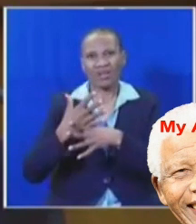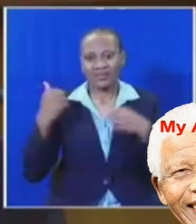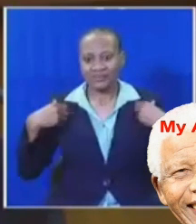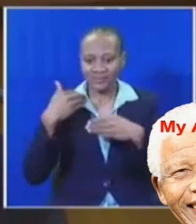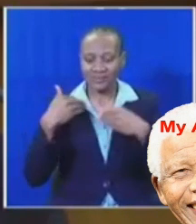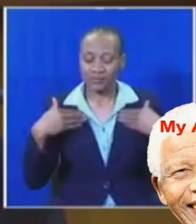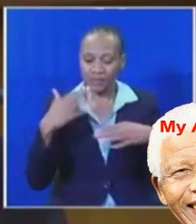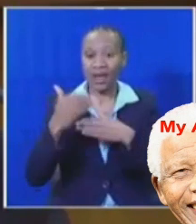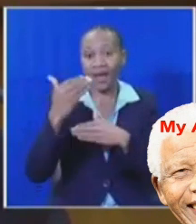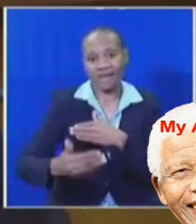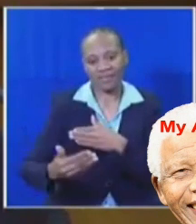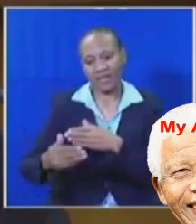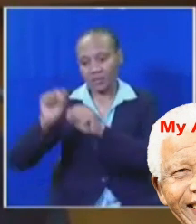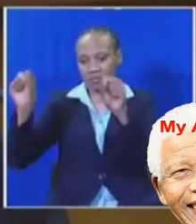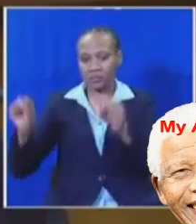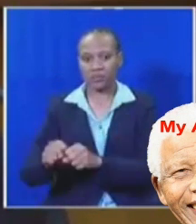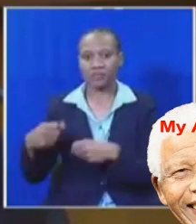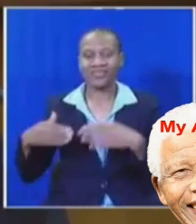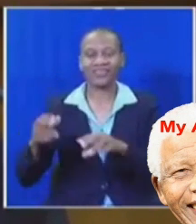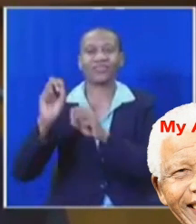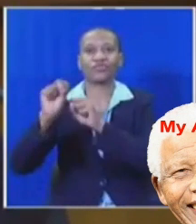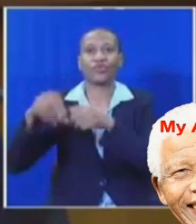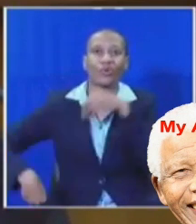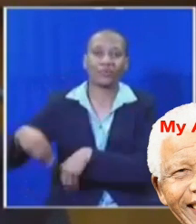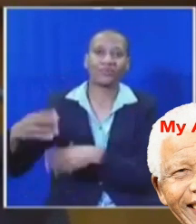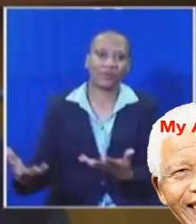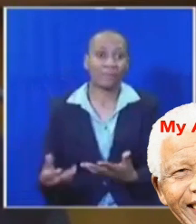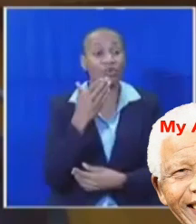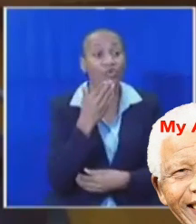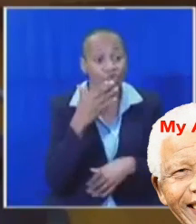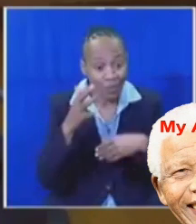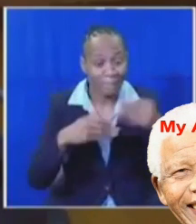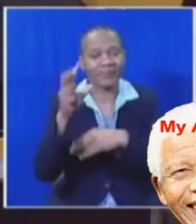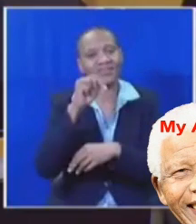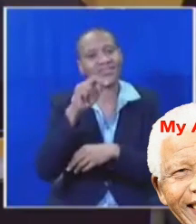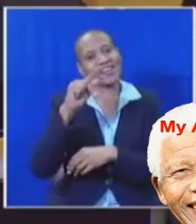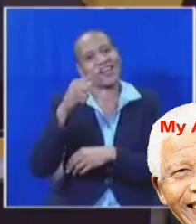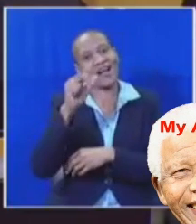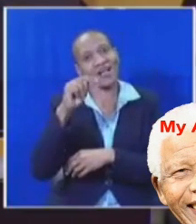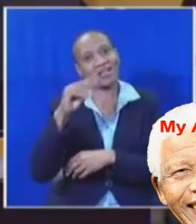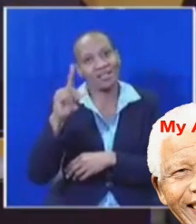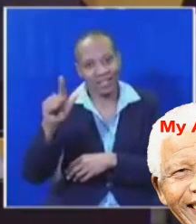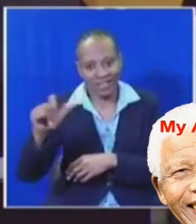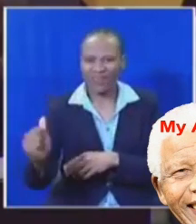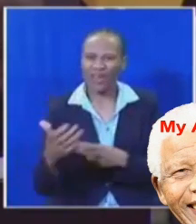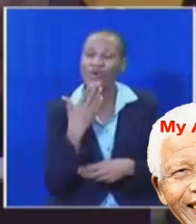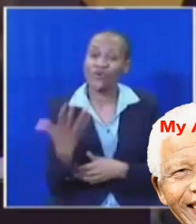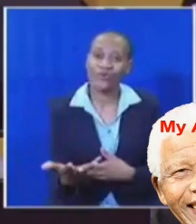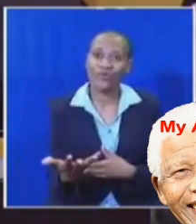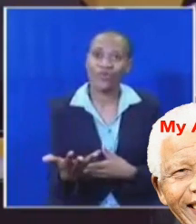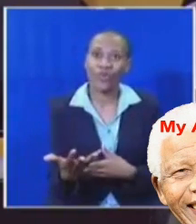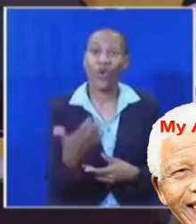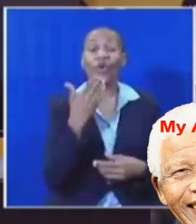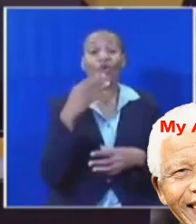apartheid was a corrupt system, but it was not the apartheid government that built Nkandla. It was not the apartheid government that took 10 women on a joyride